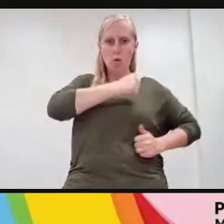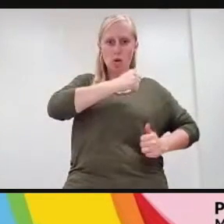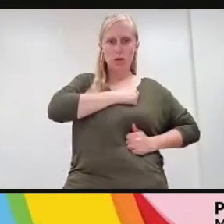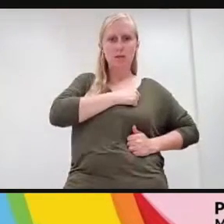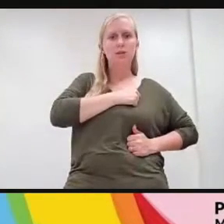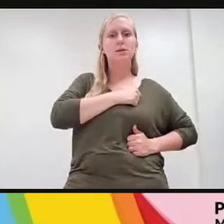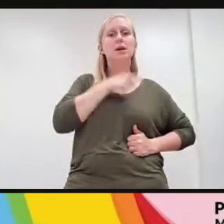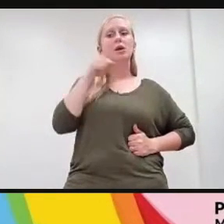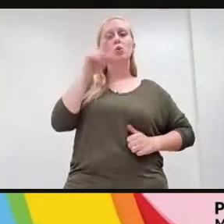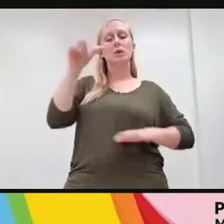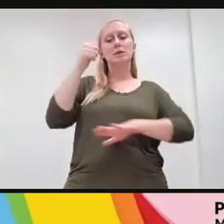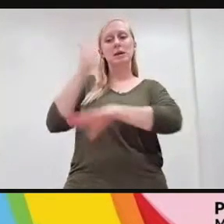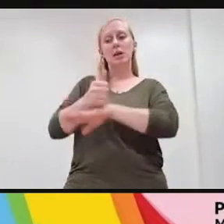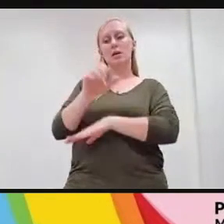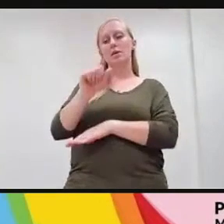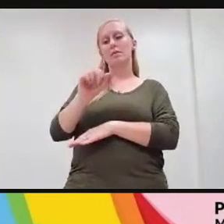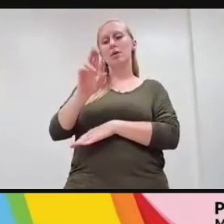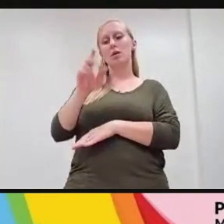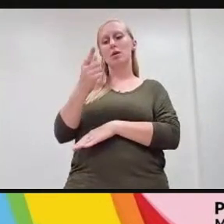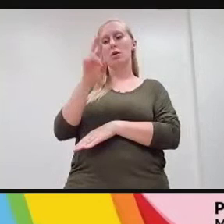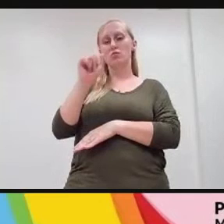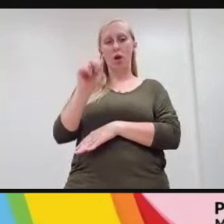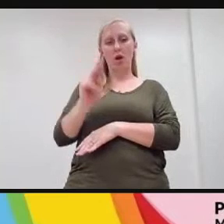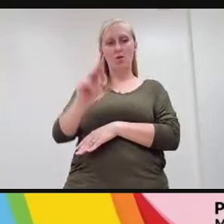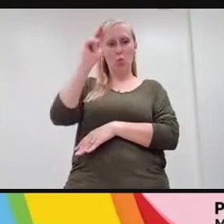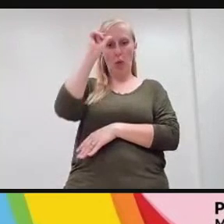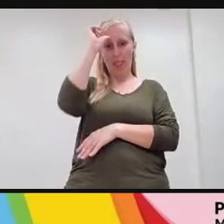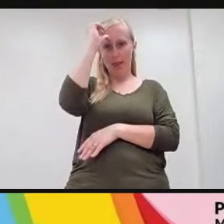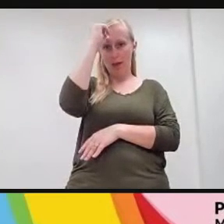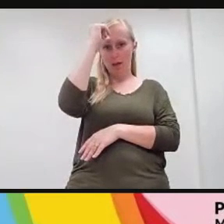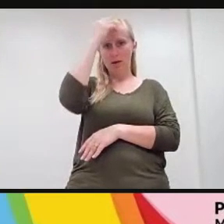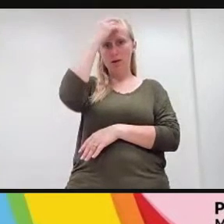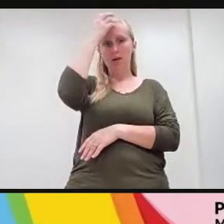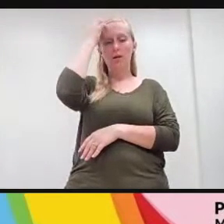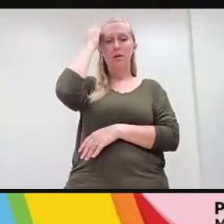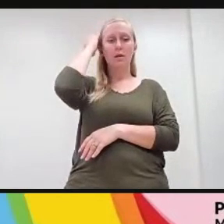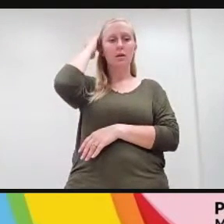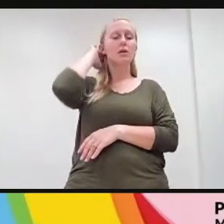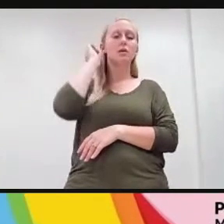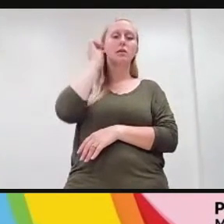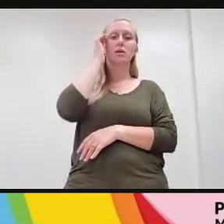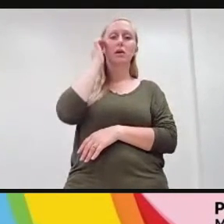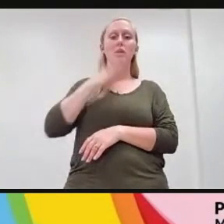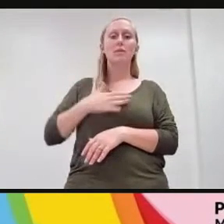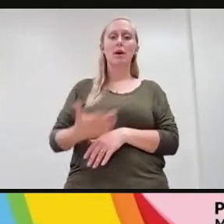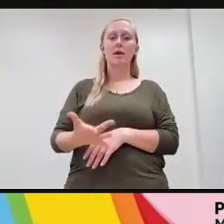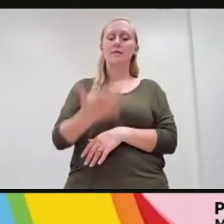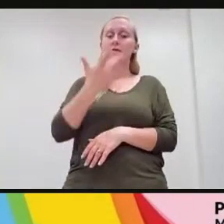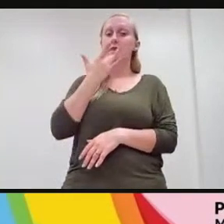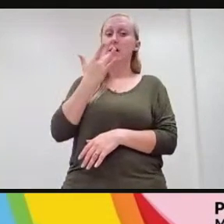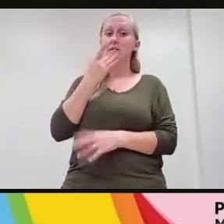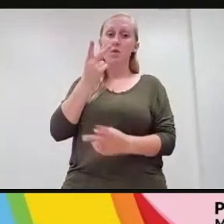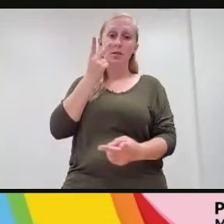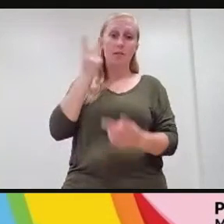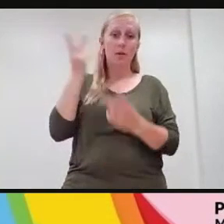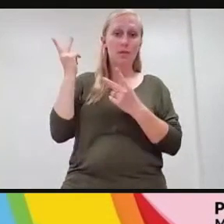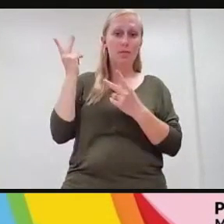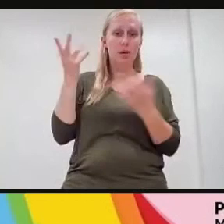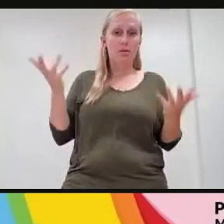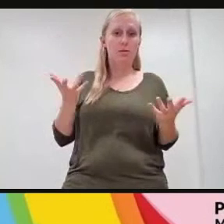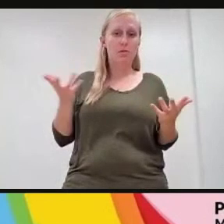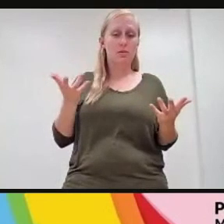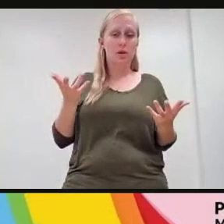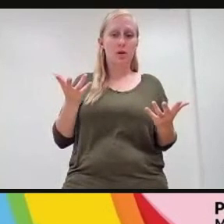in Agra in North India. And so my most favorite memories were during